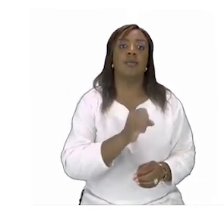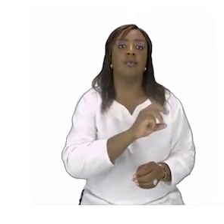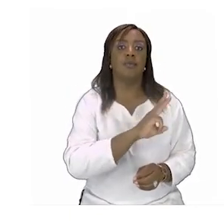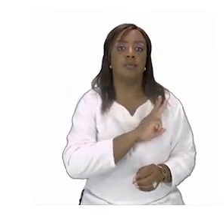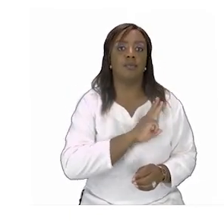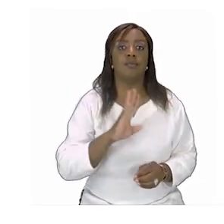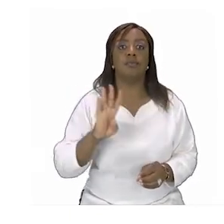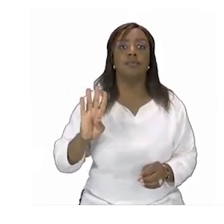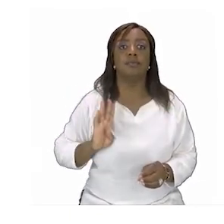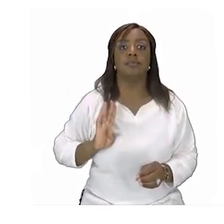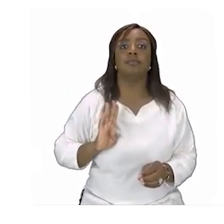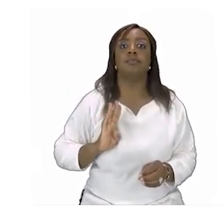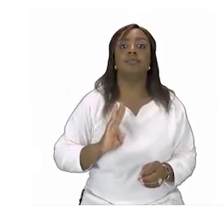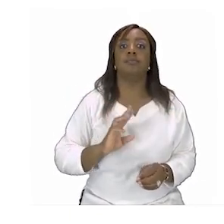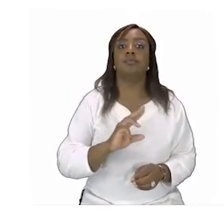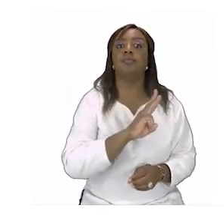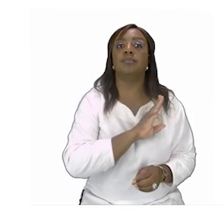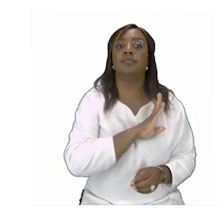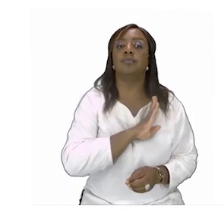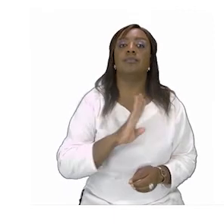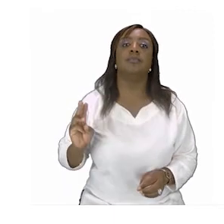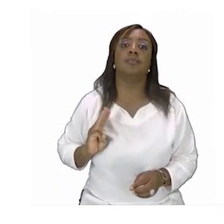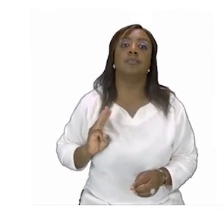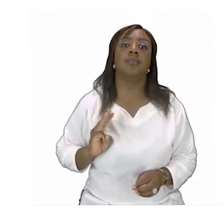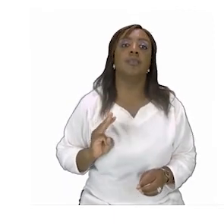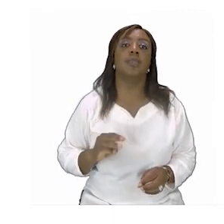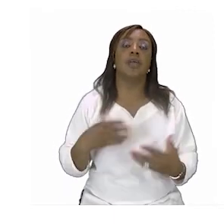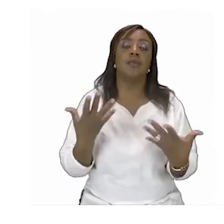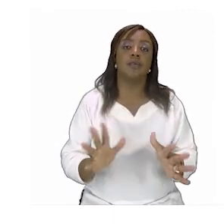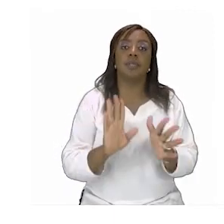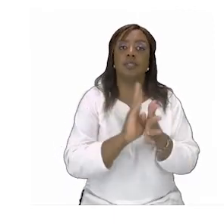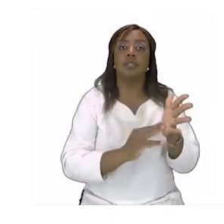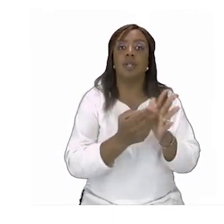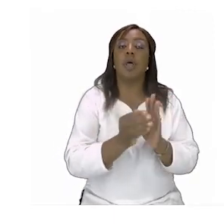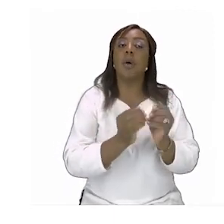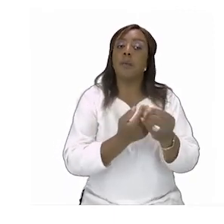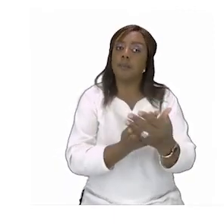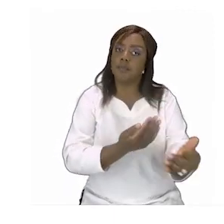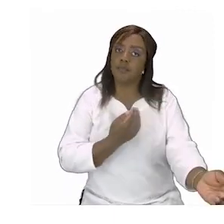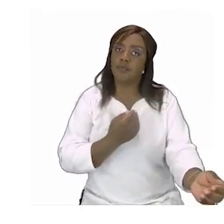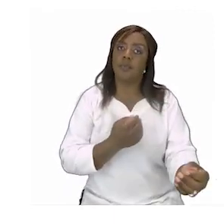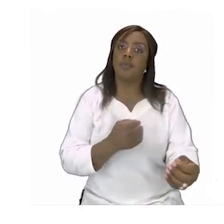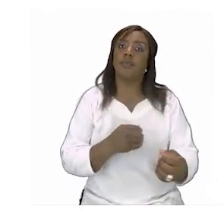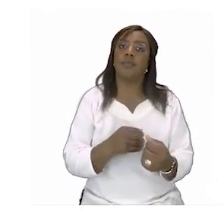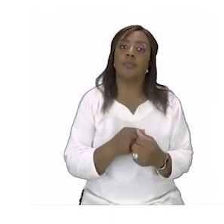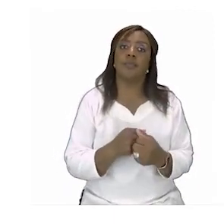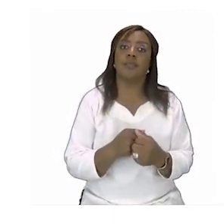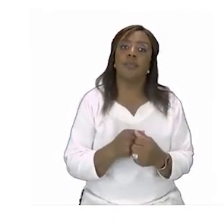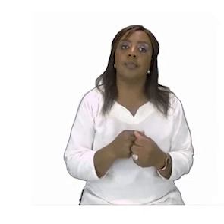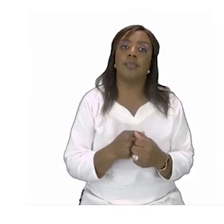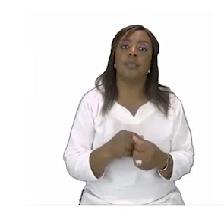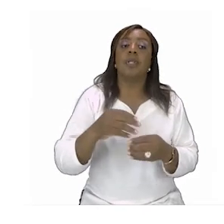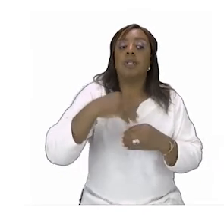asking us to complete the table of the numbers before and the numbers